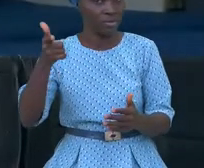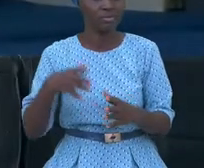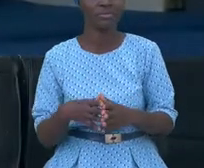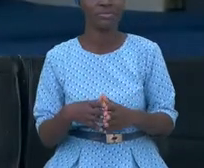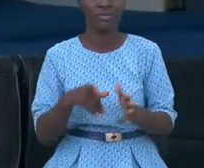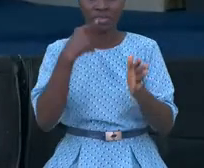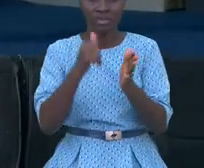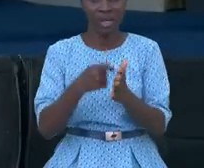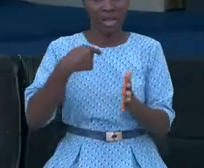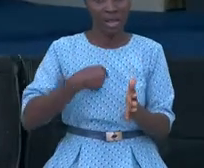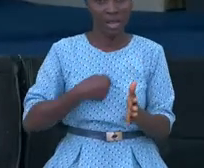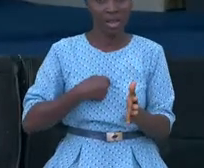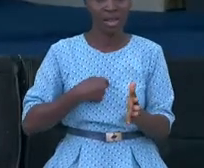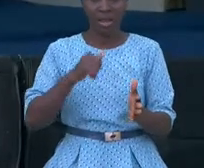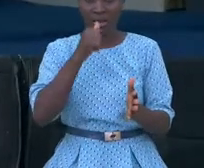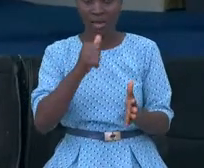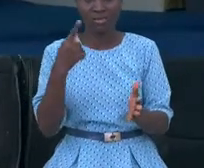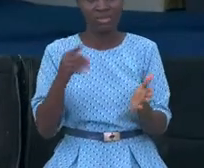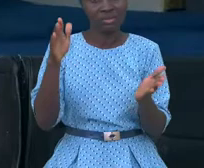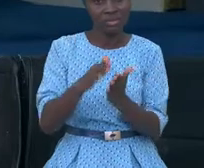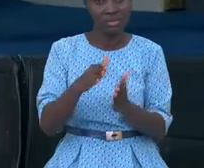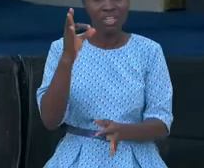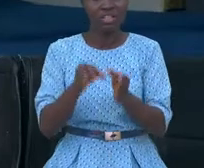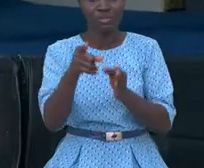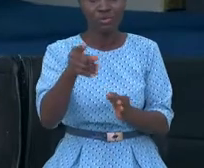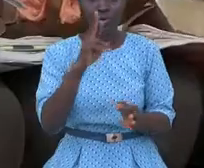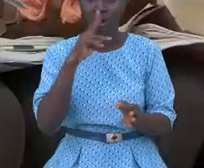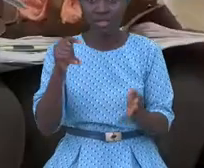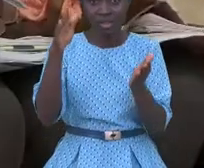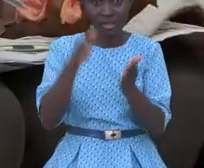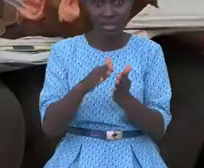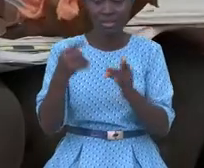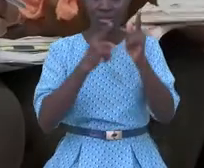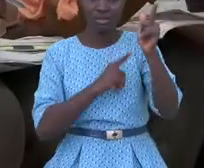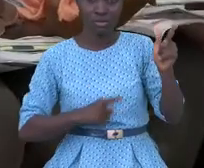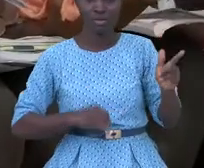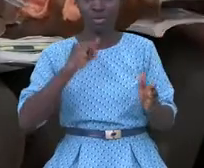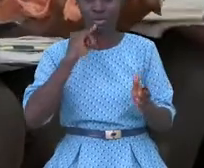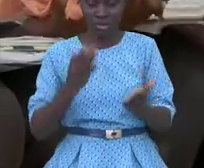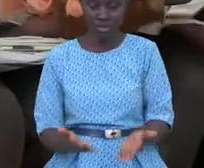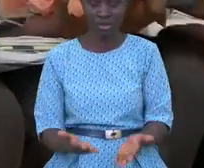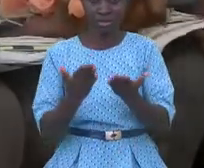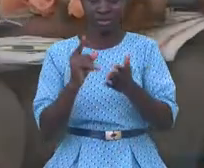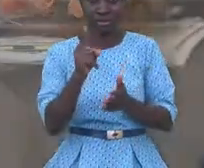least. And if you're the least, the Lord is lifting you up. And he's giving